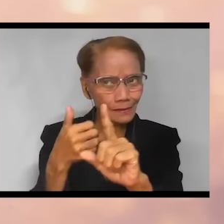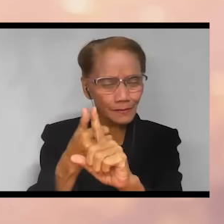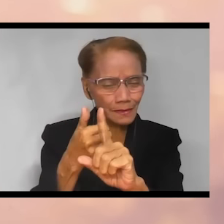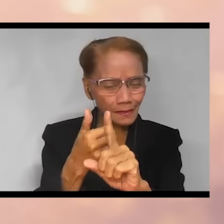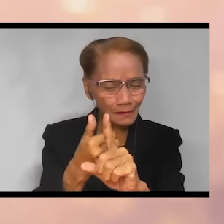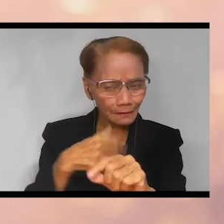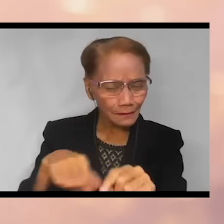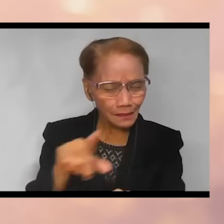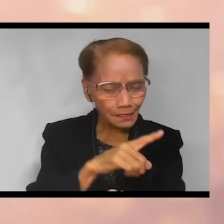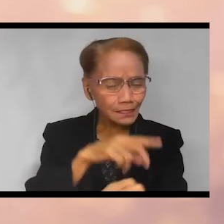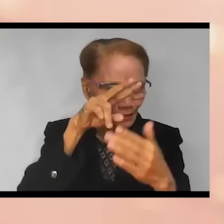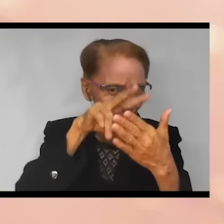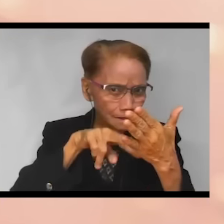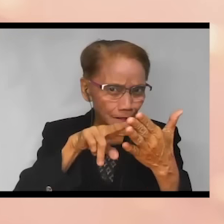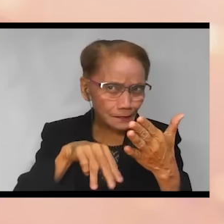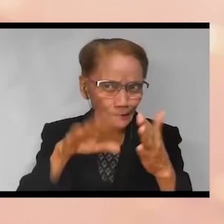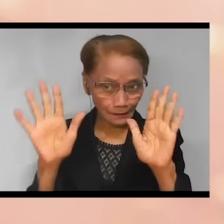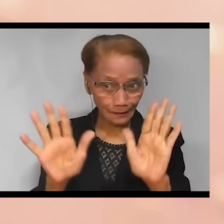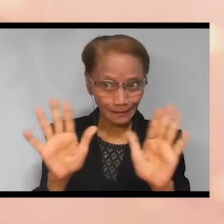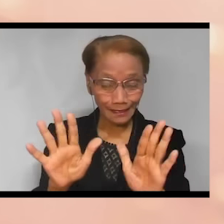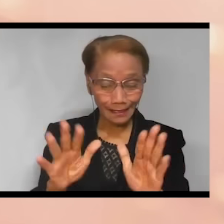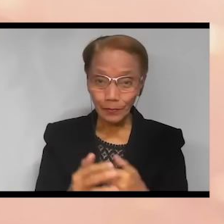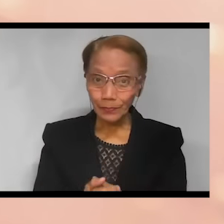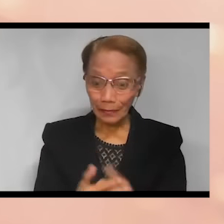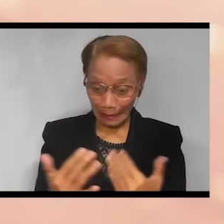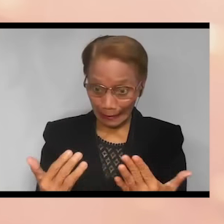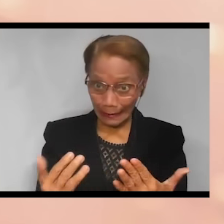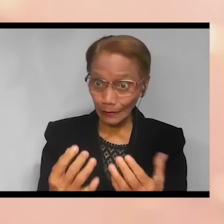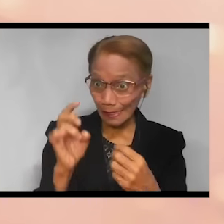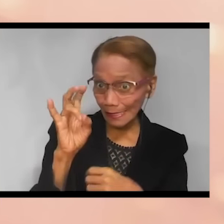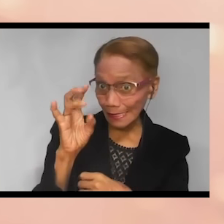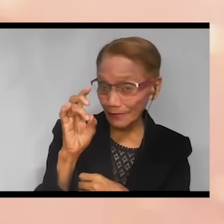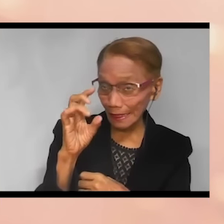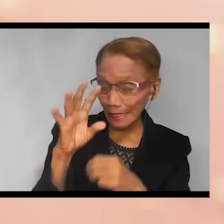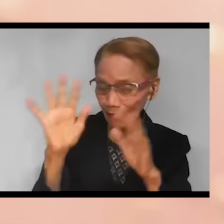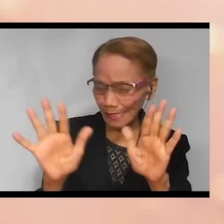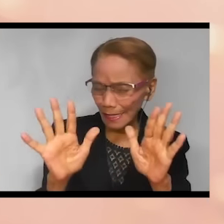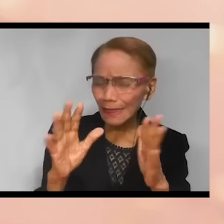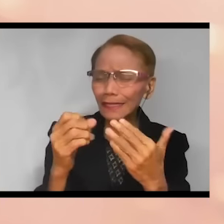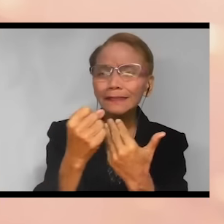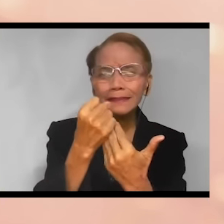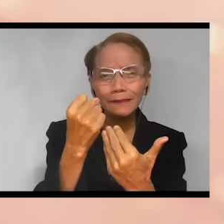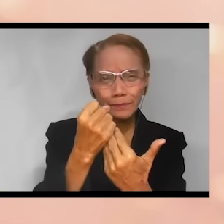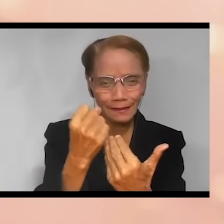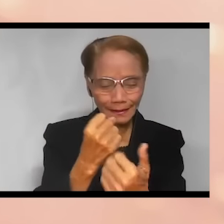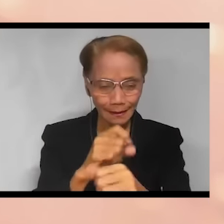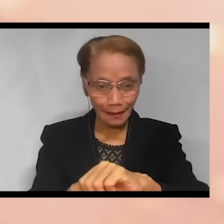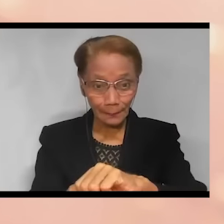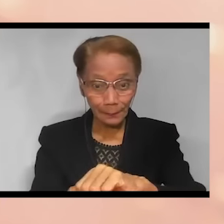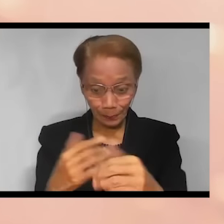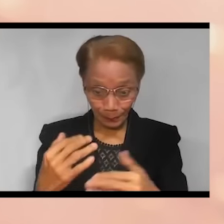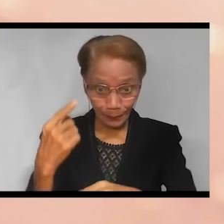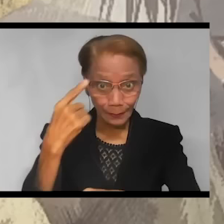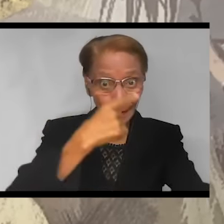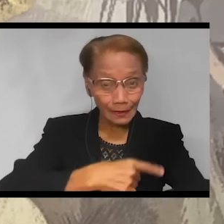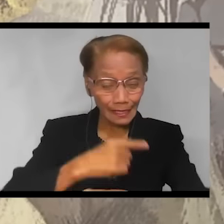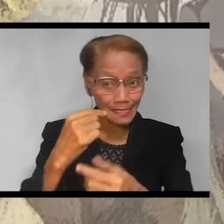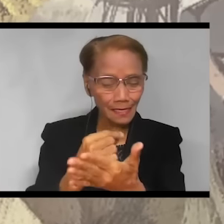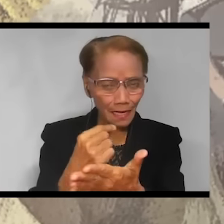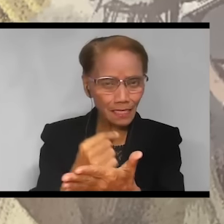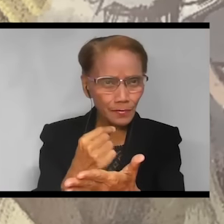in the Sunday readings. We are on the 17th Sunday in Ordinary Time. In today's Gospel,